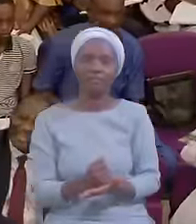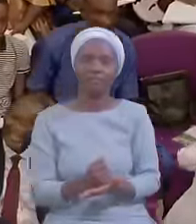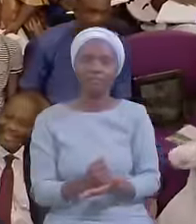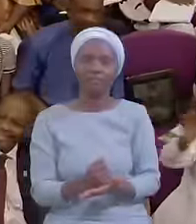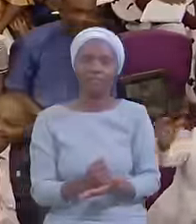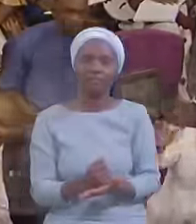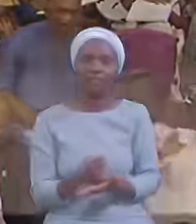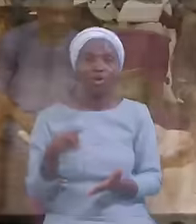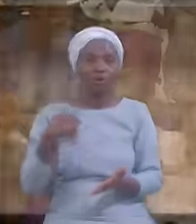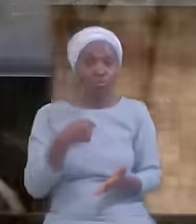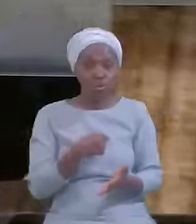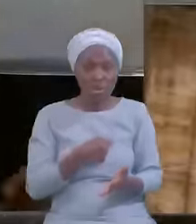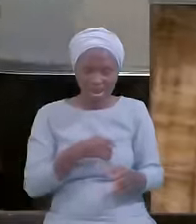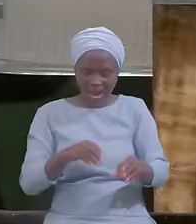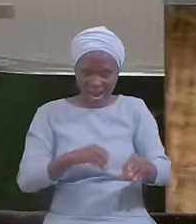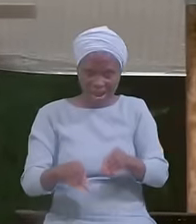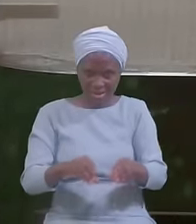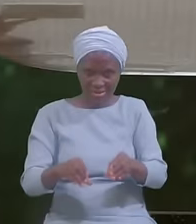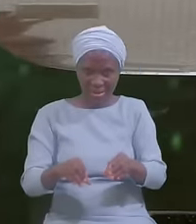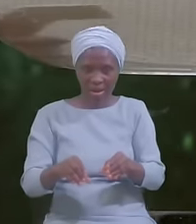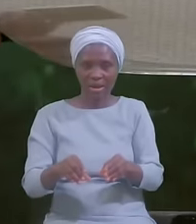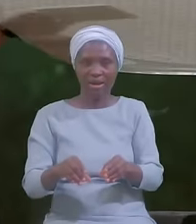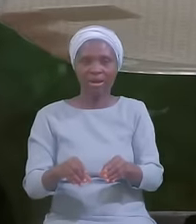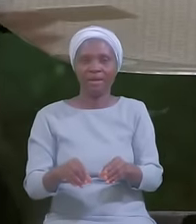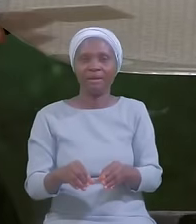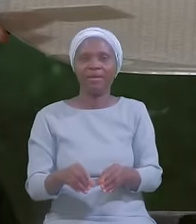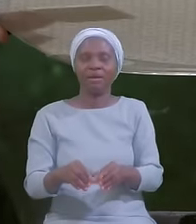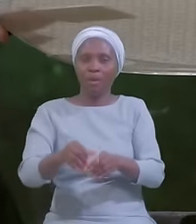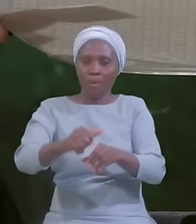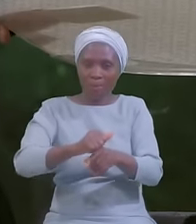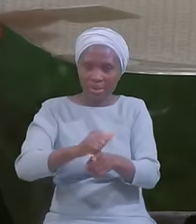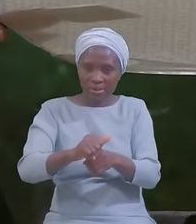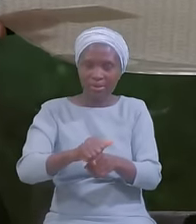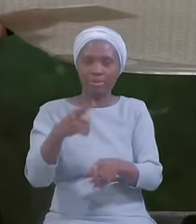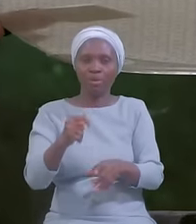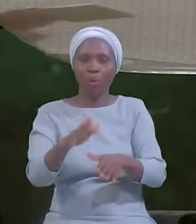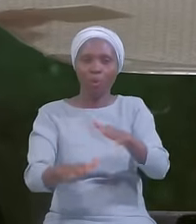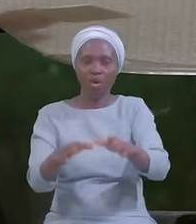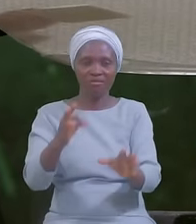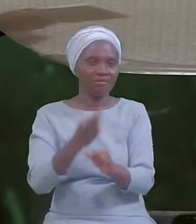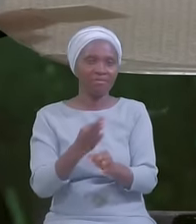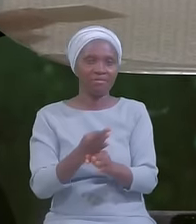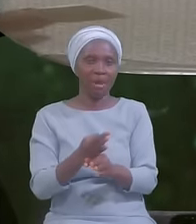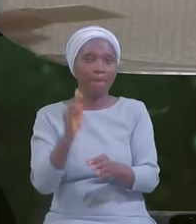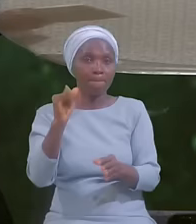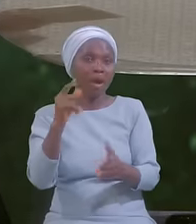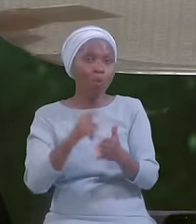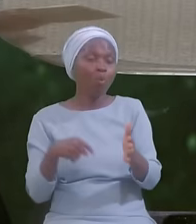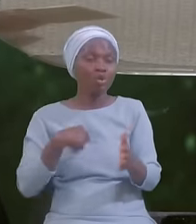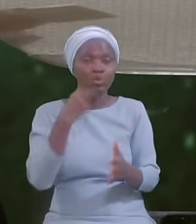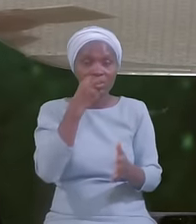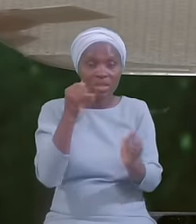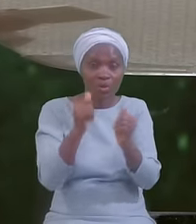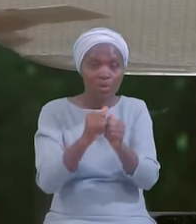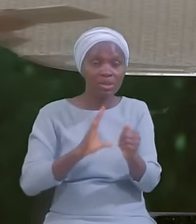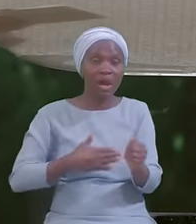We activate the work of faith by what we say with our mouth.